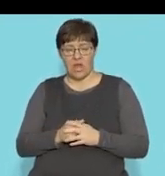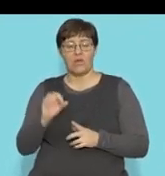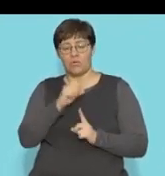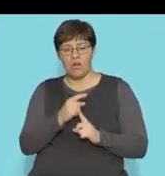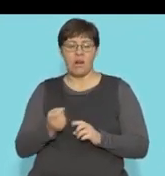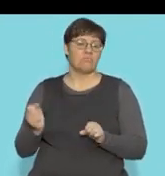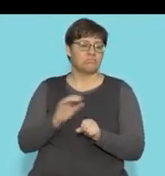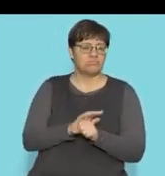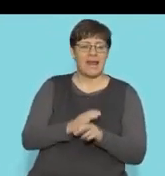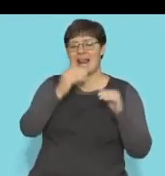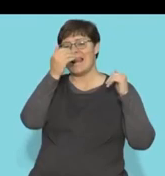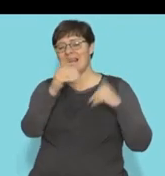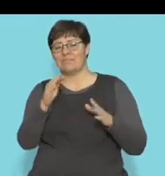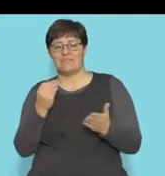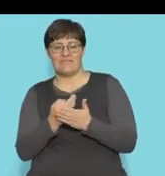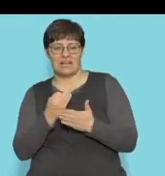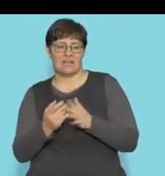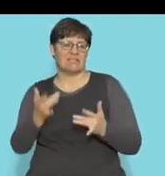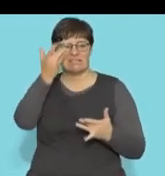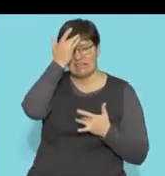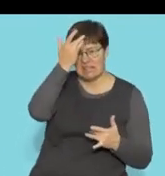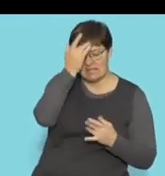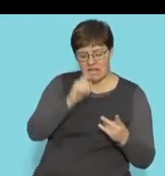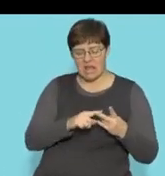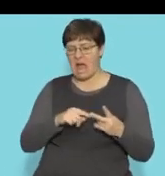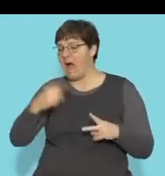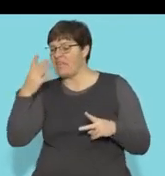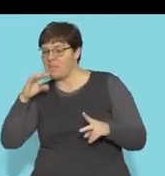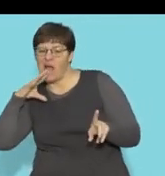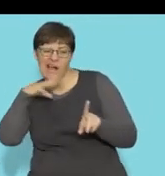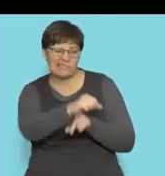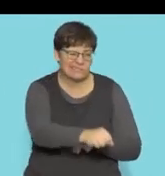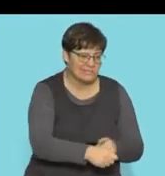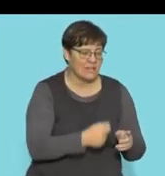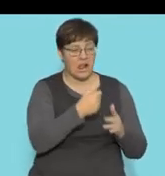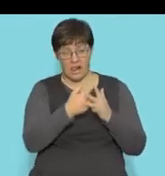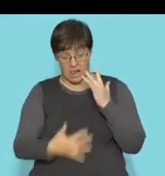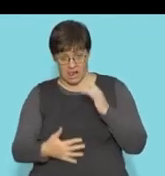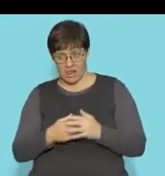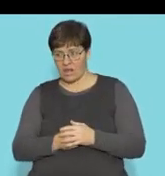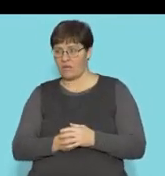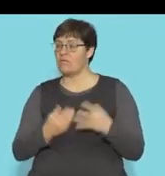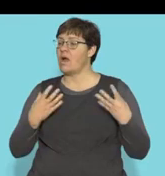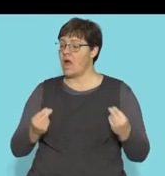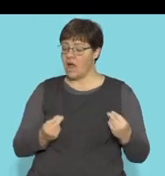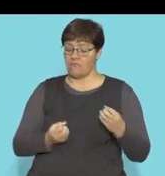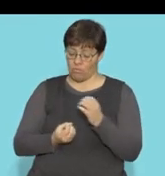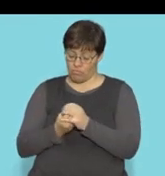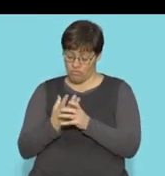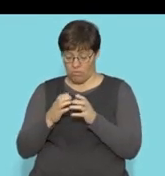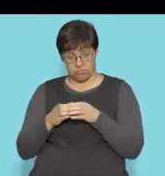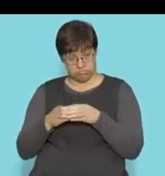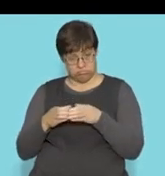be subjected to limiting factors, disease, predators. And so we've got growth